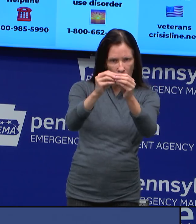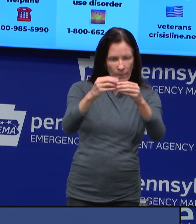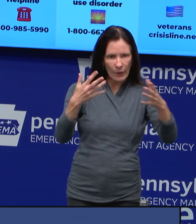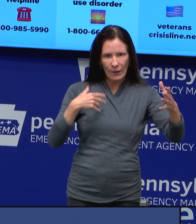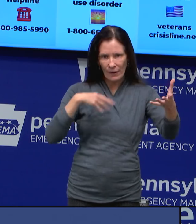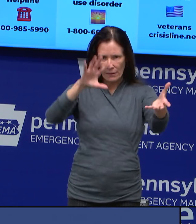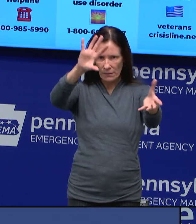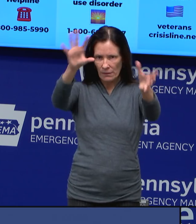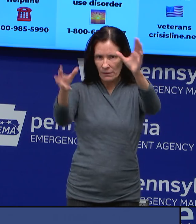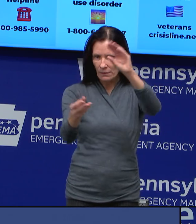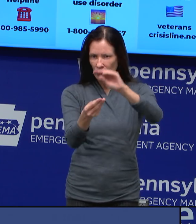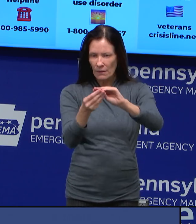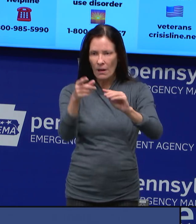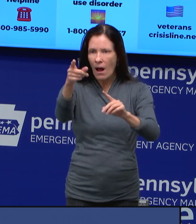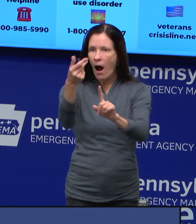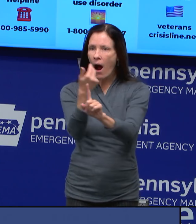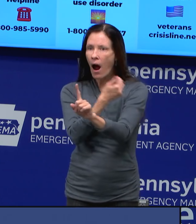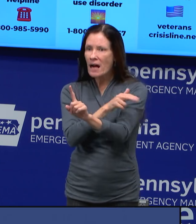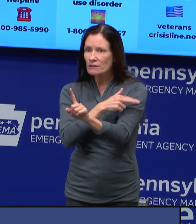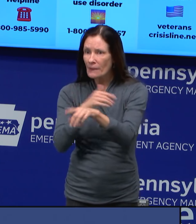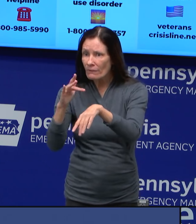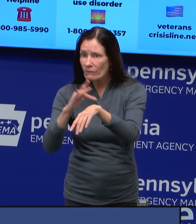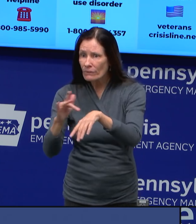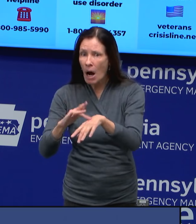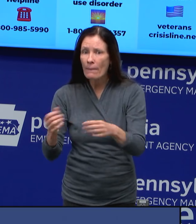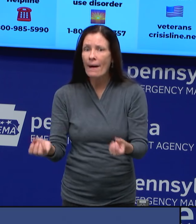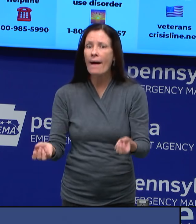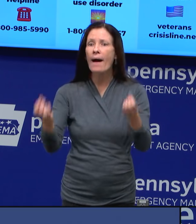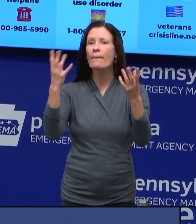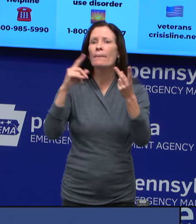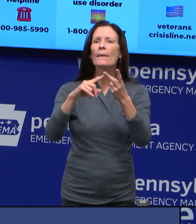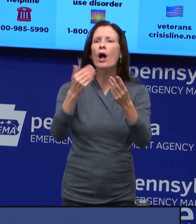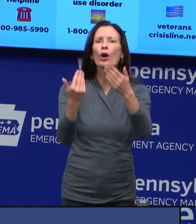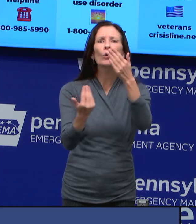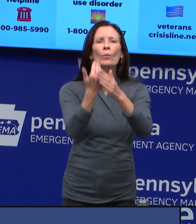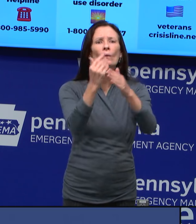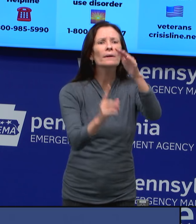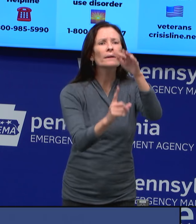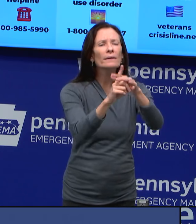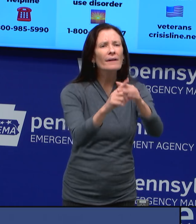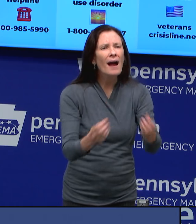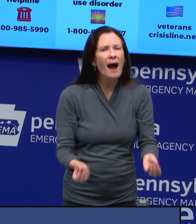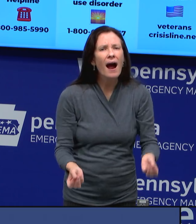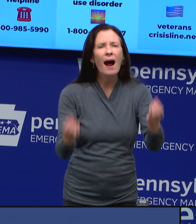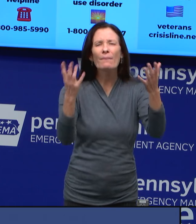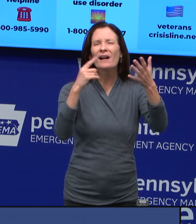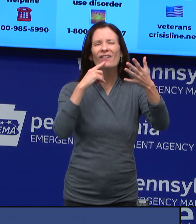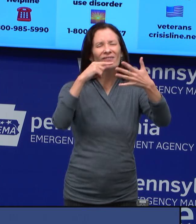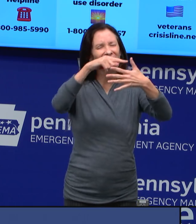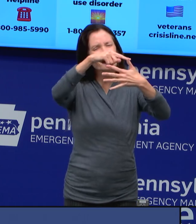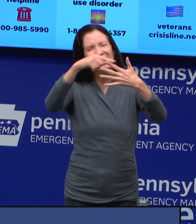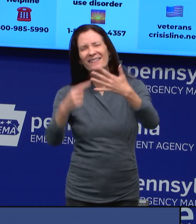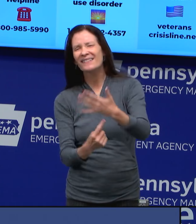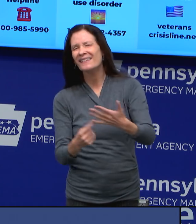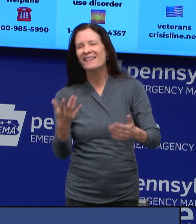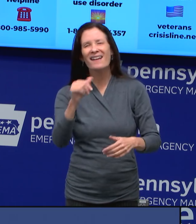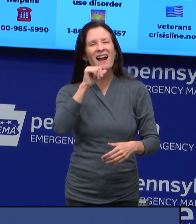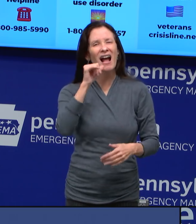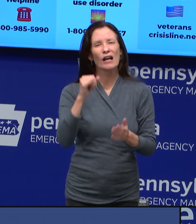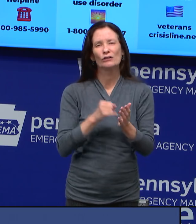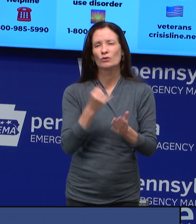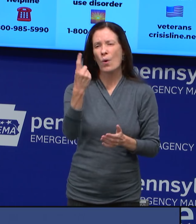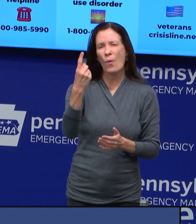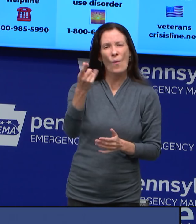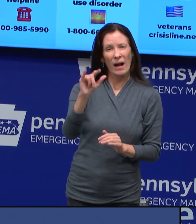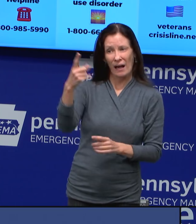So consistent decreases in cases and hospitalizations and in deaths is a very good sign, but we need to continue to watch